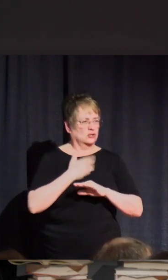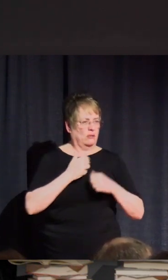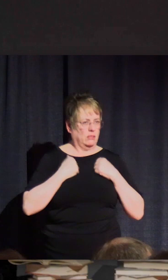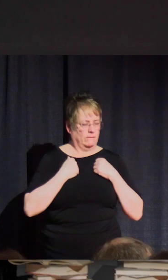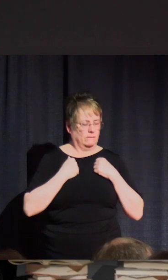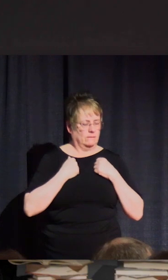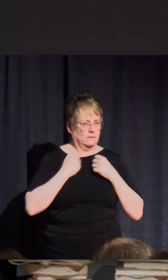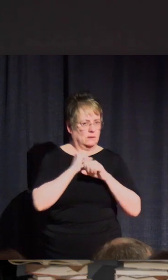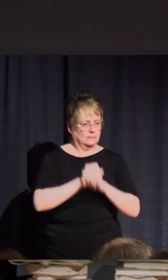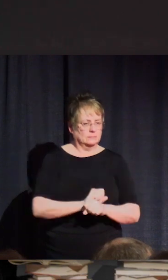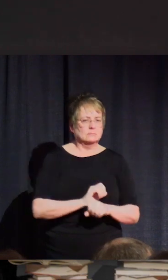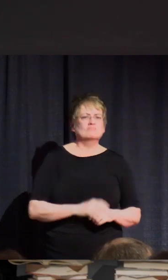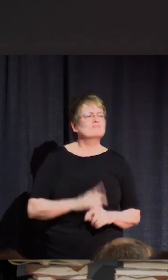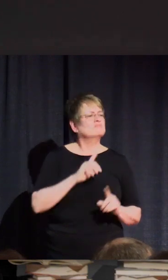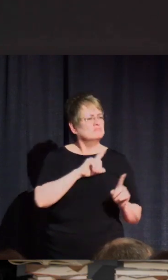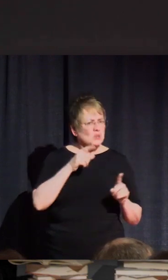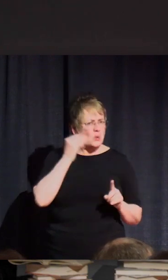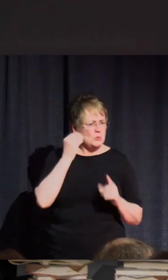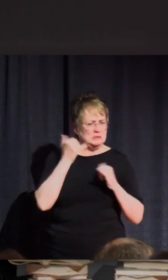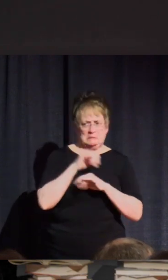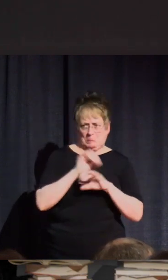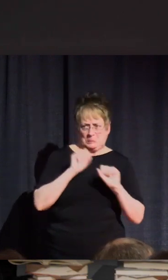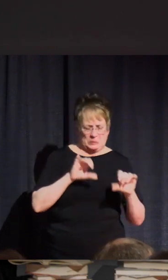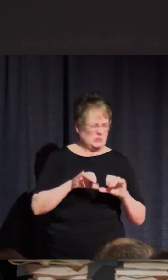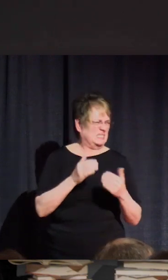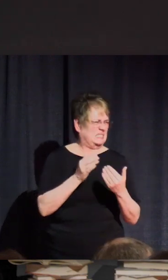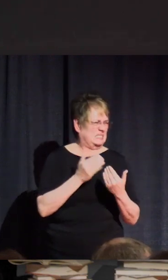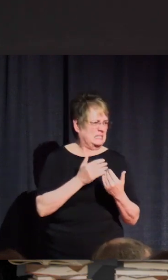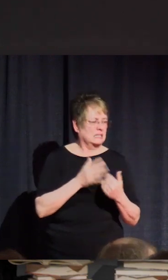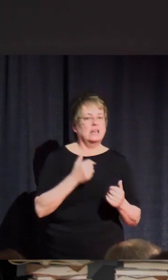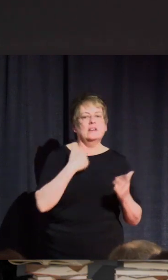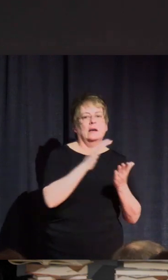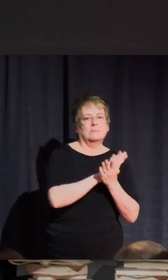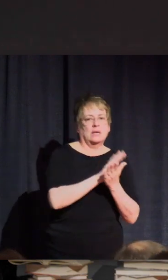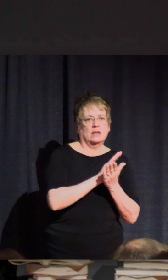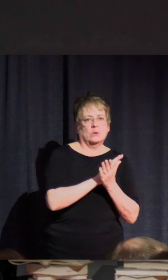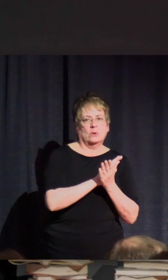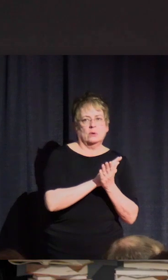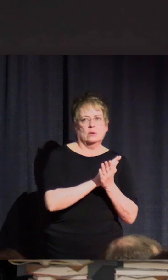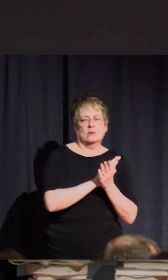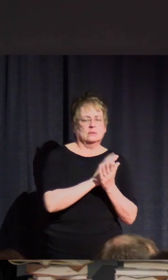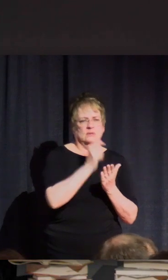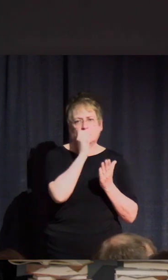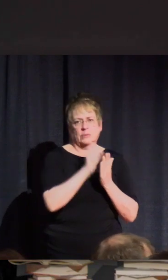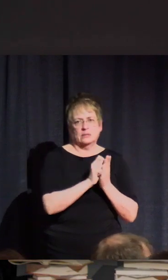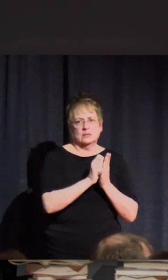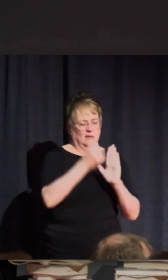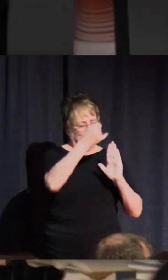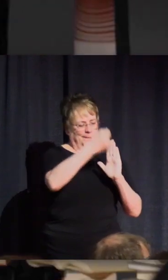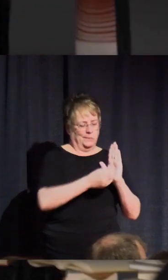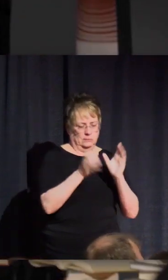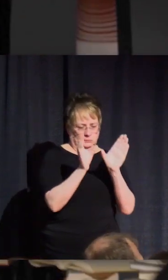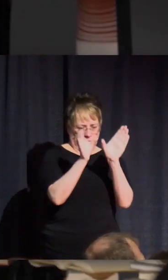Here's a really simple exercise that you can go home and you can do tonight if you want. You can take a piece of paper, you can take a pen, make a line straight